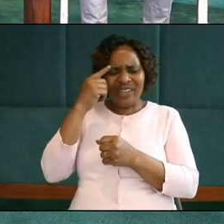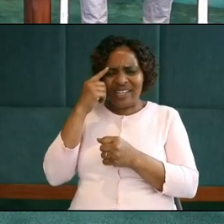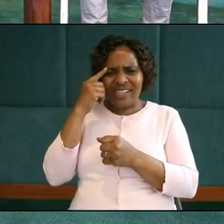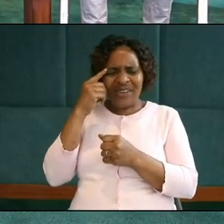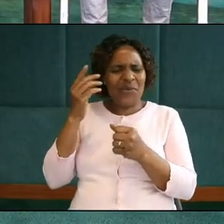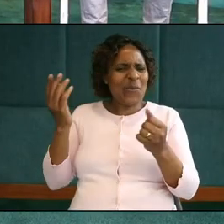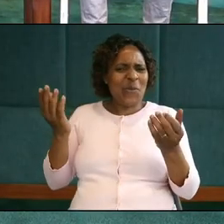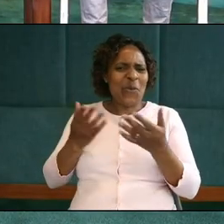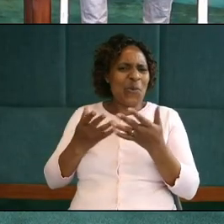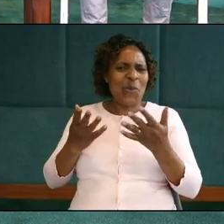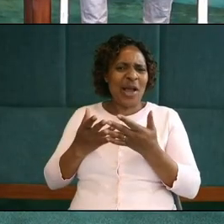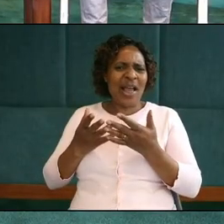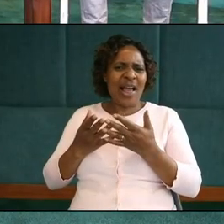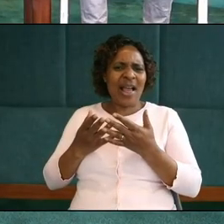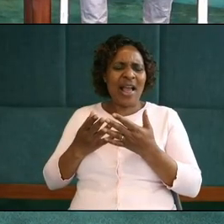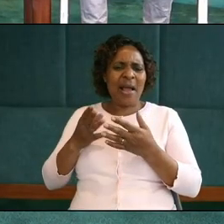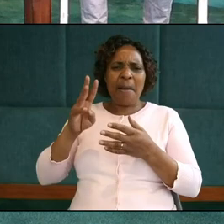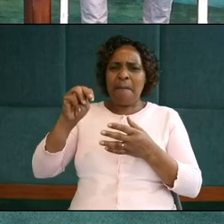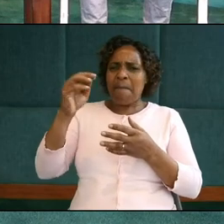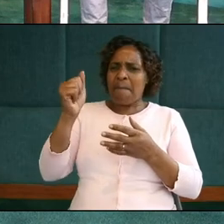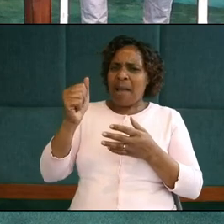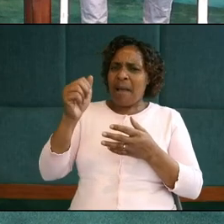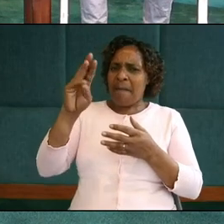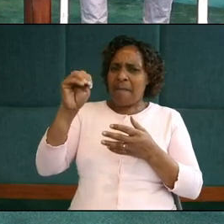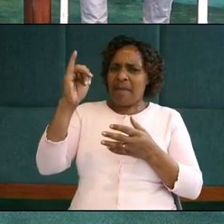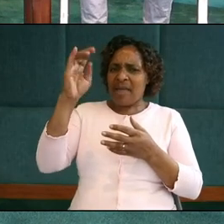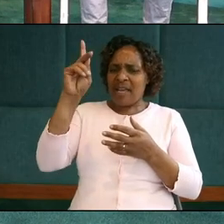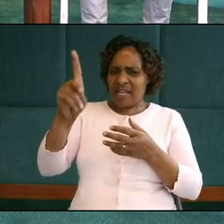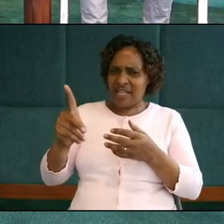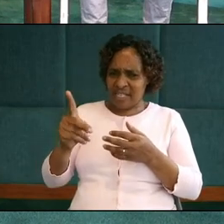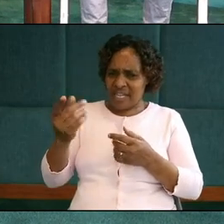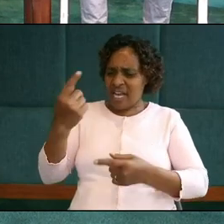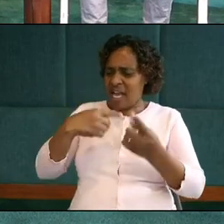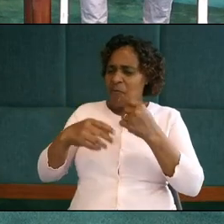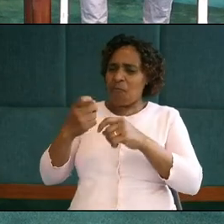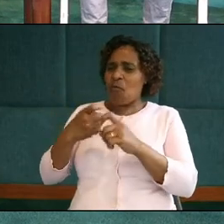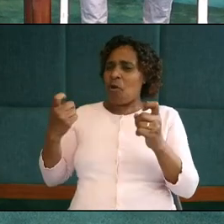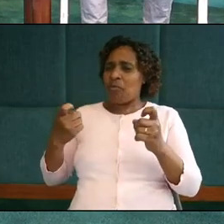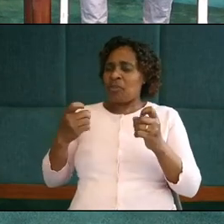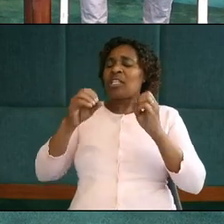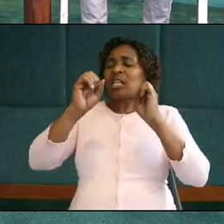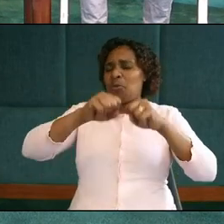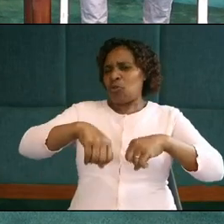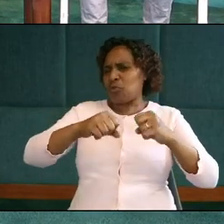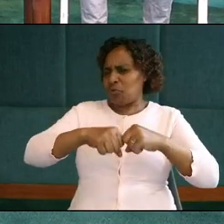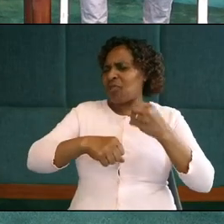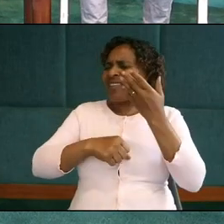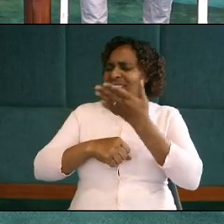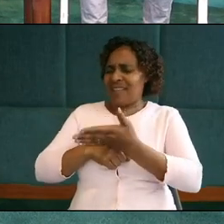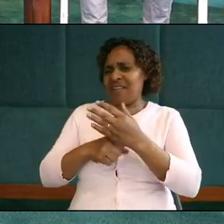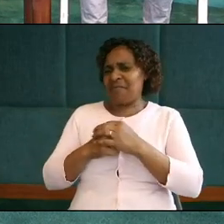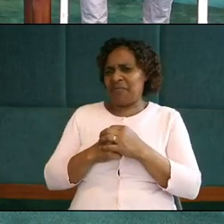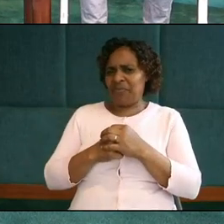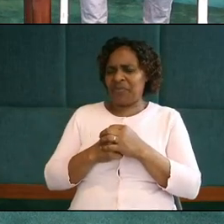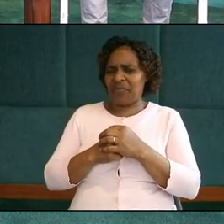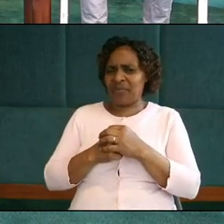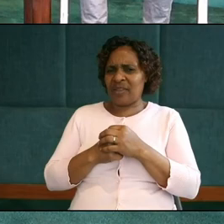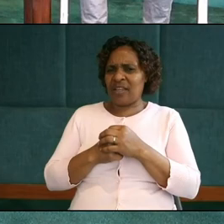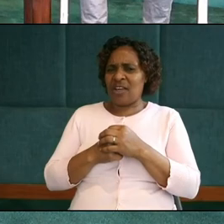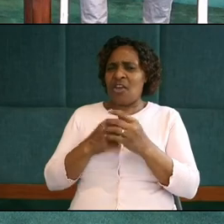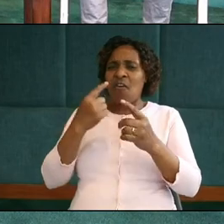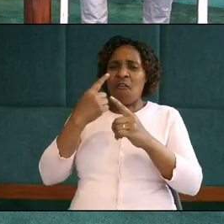where the legend of mermaids come from? It's a possibility. It's a possibility, isn't it? It's a possibility. Because that thing looks like that.